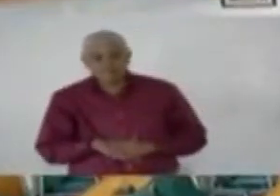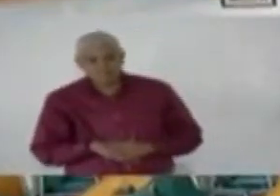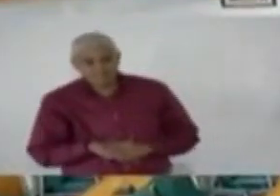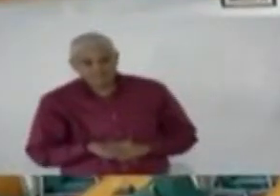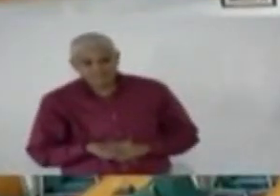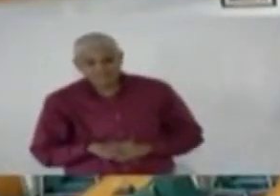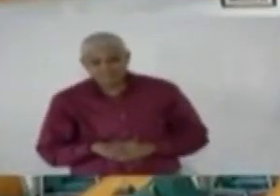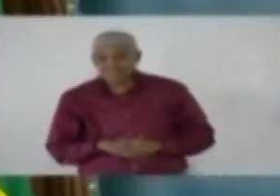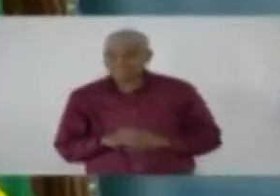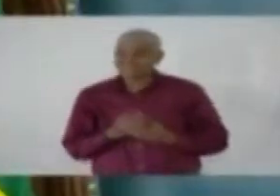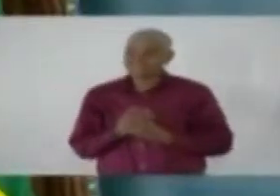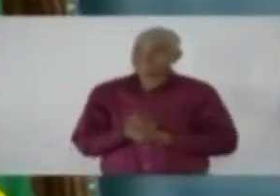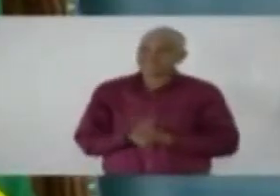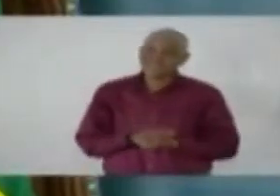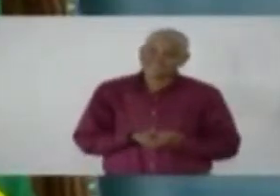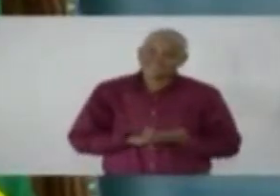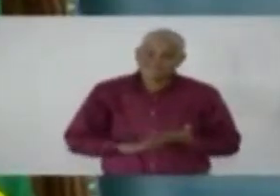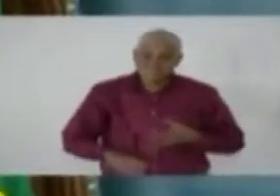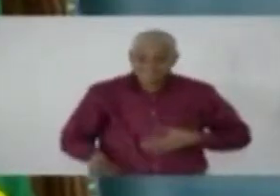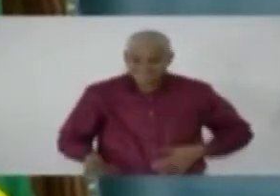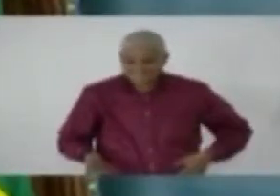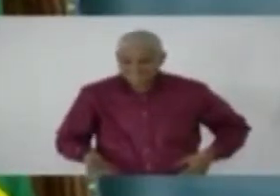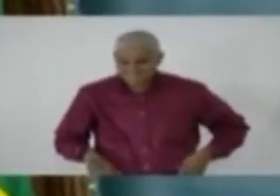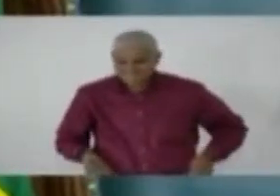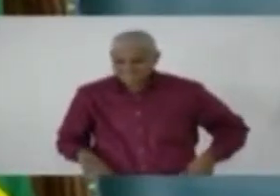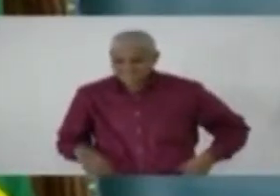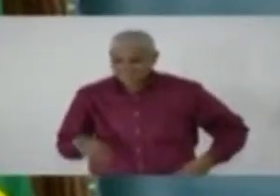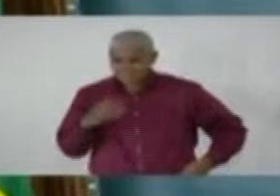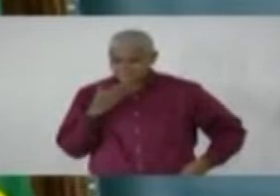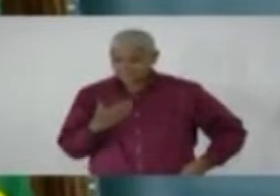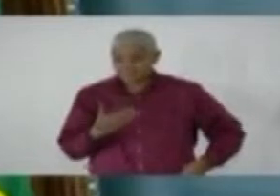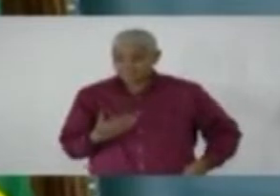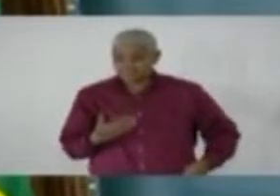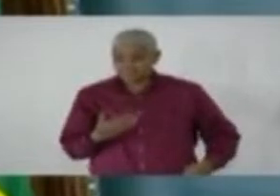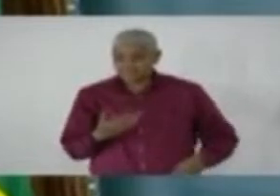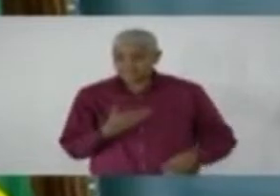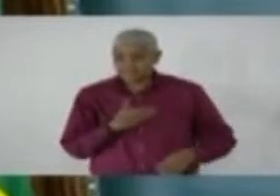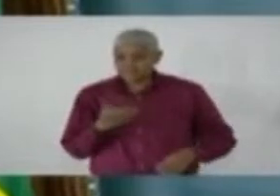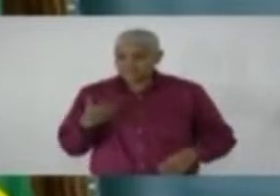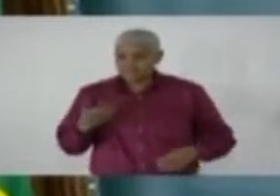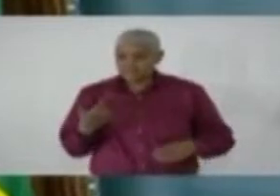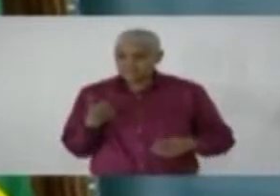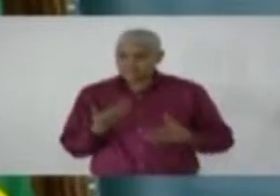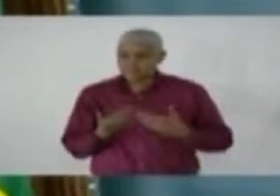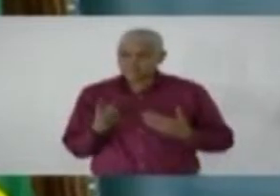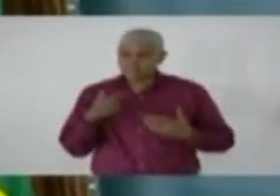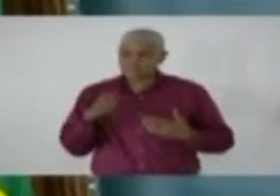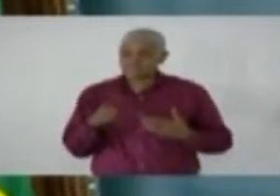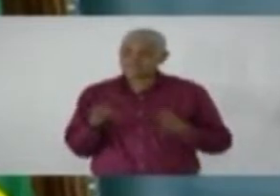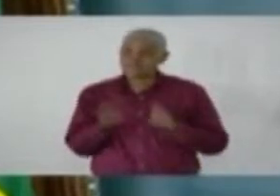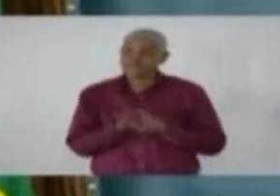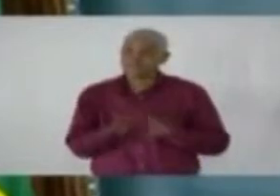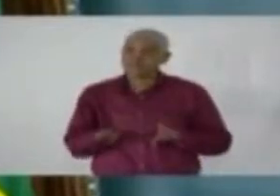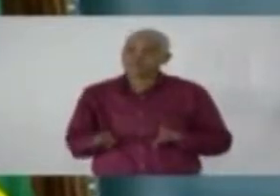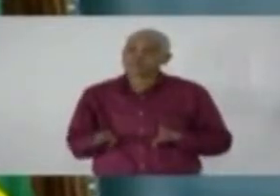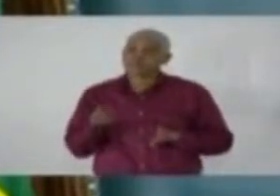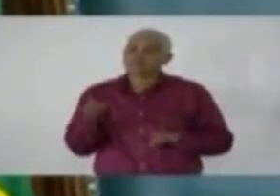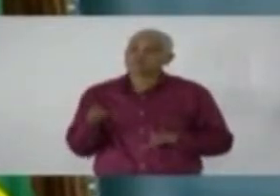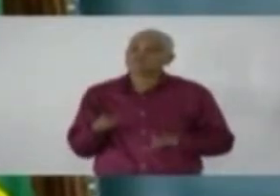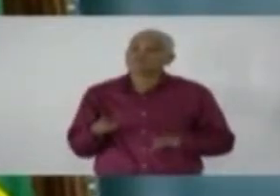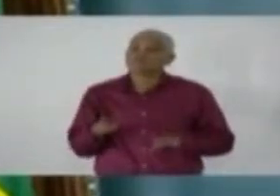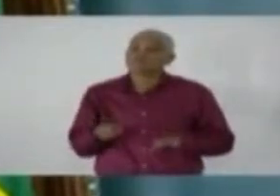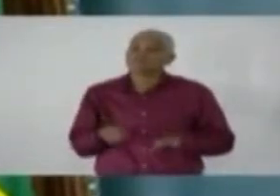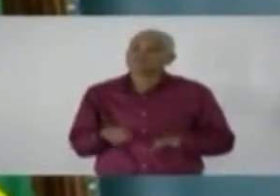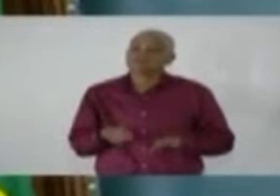very much. Thank you very much. Thank you very much, members. And just before I ask for the adjournment of